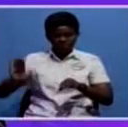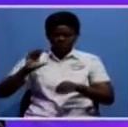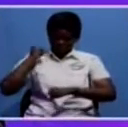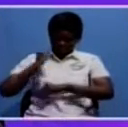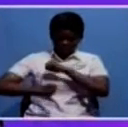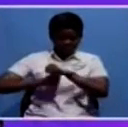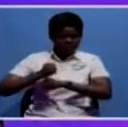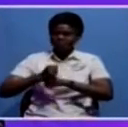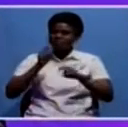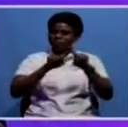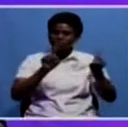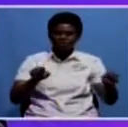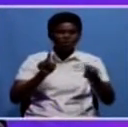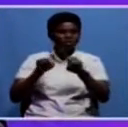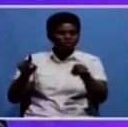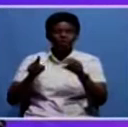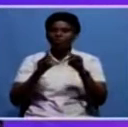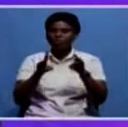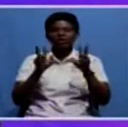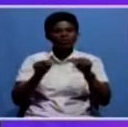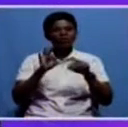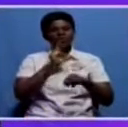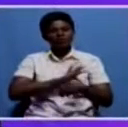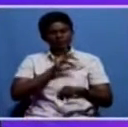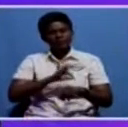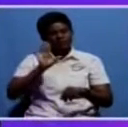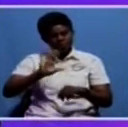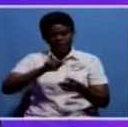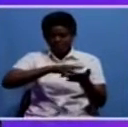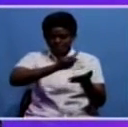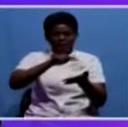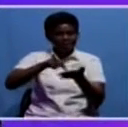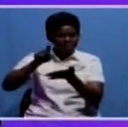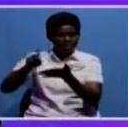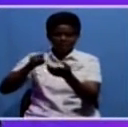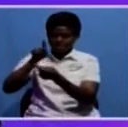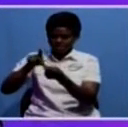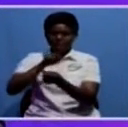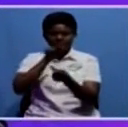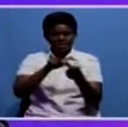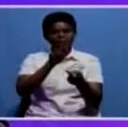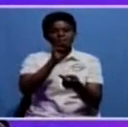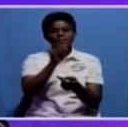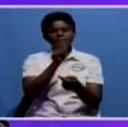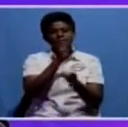suffer necessarily, and their salaries have been well paid for due for May, even after